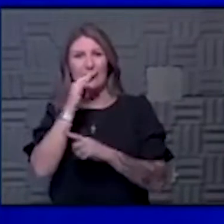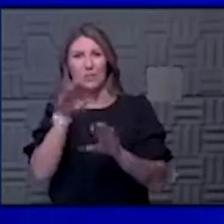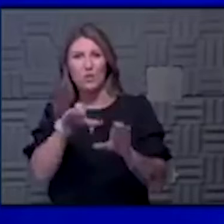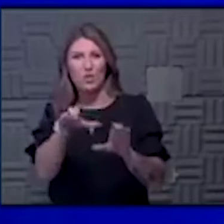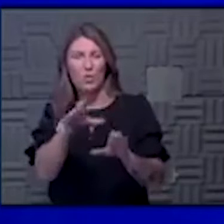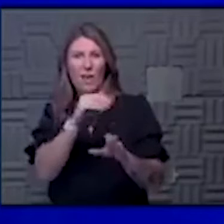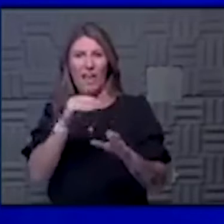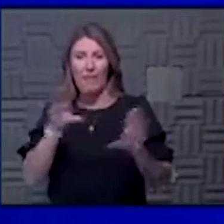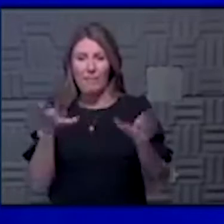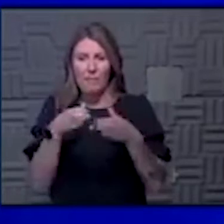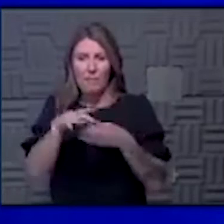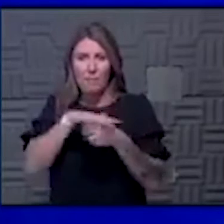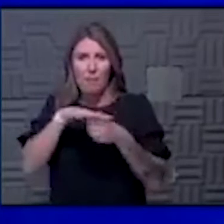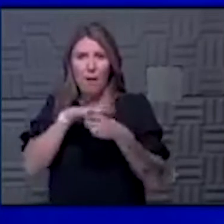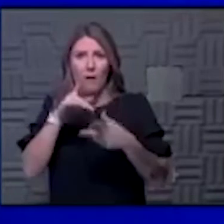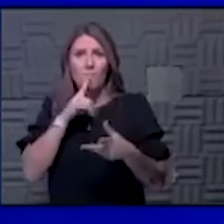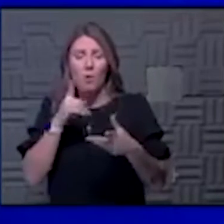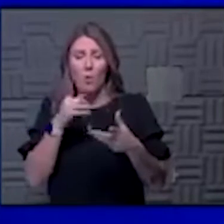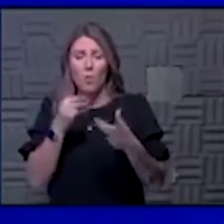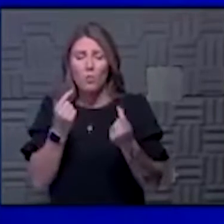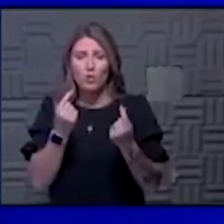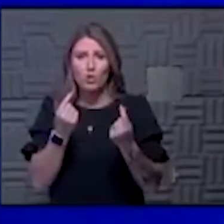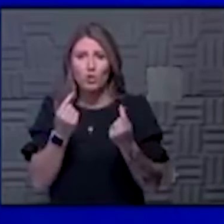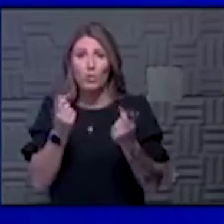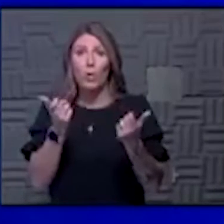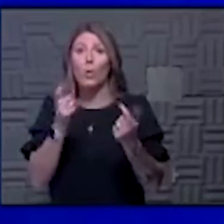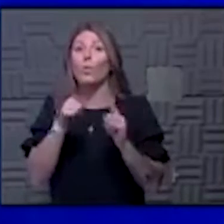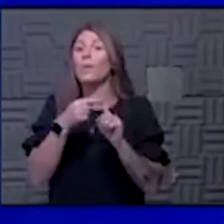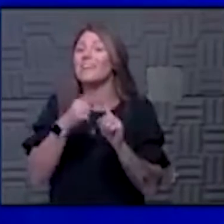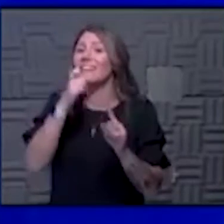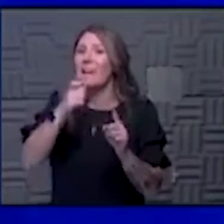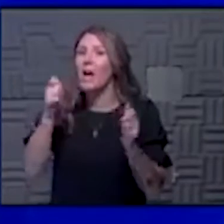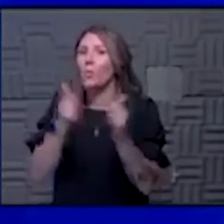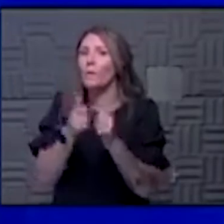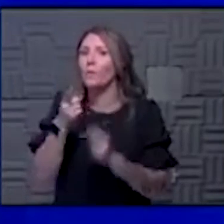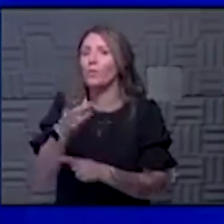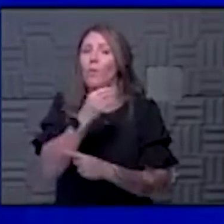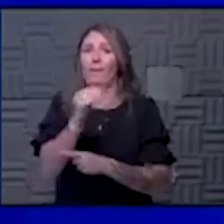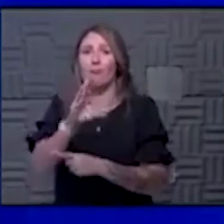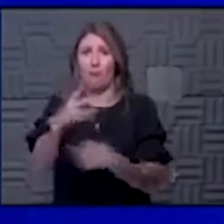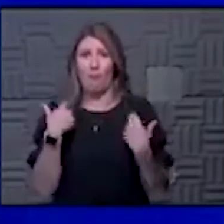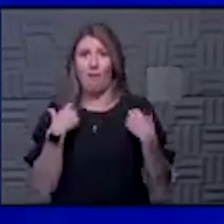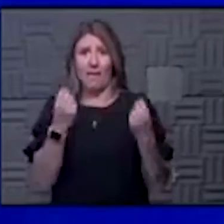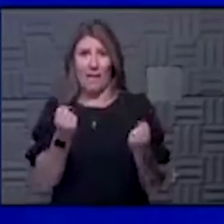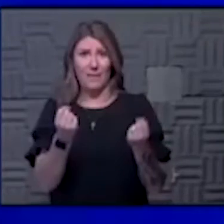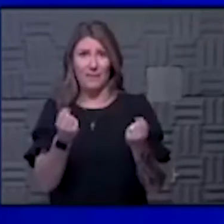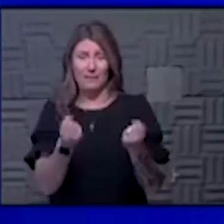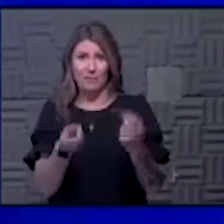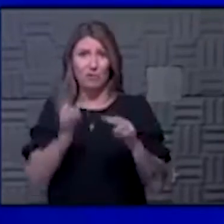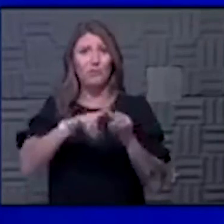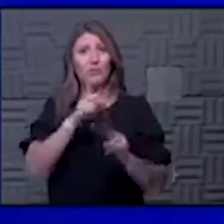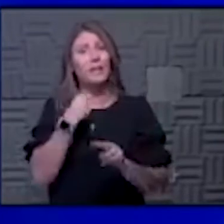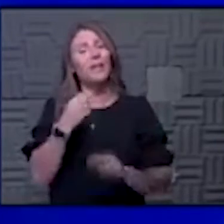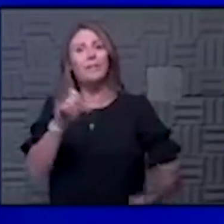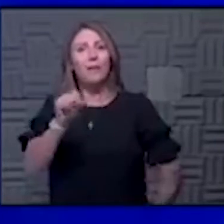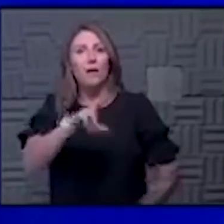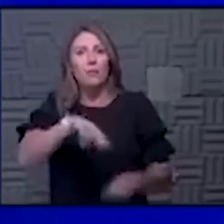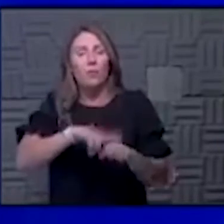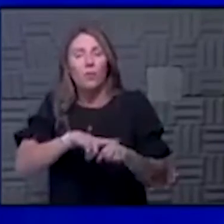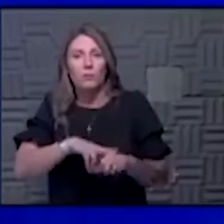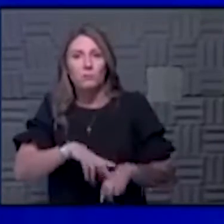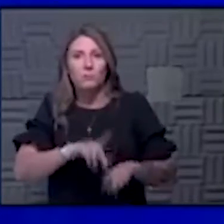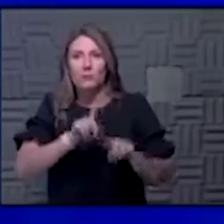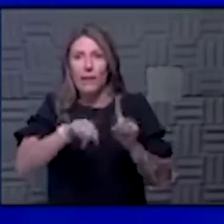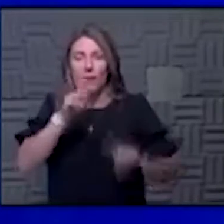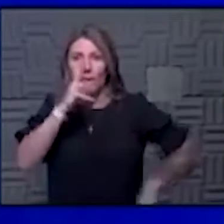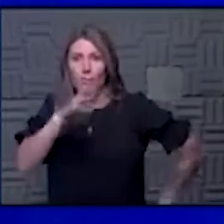person, that grandchild, when they're not with you, and what your health is like. So is there increased risk? Of course there is. We can't ignore that.